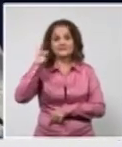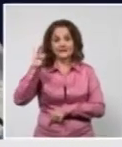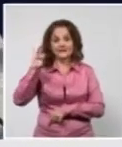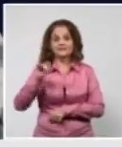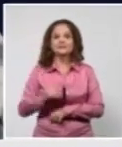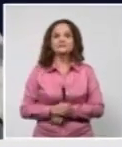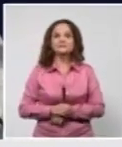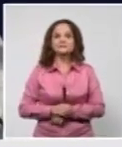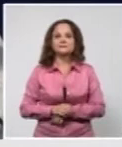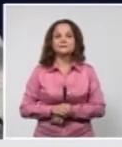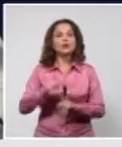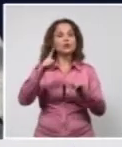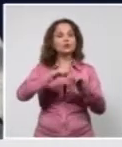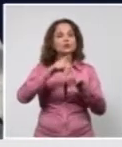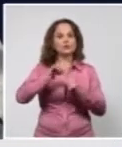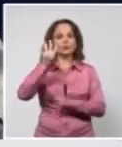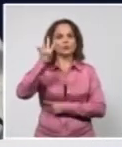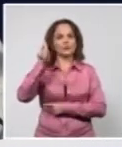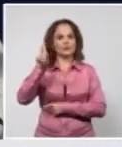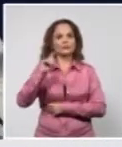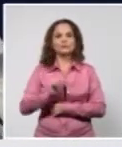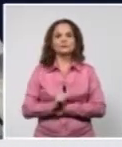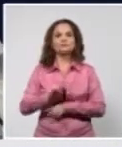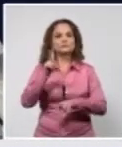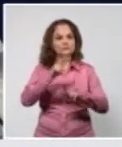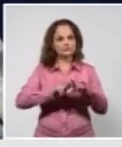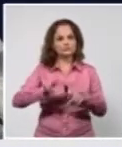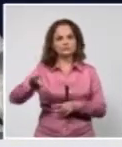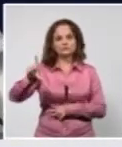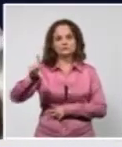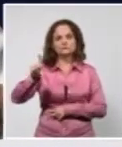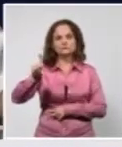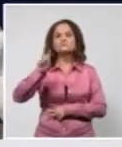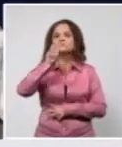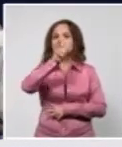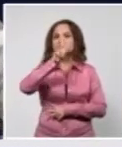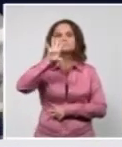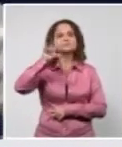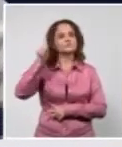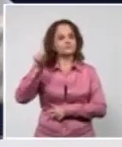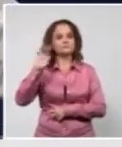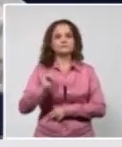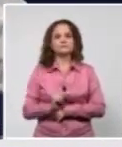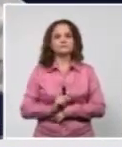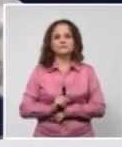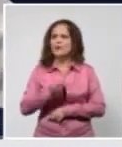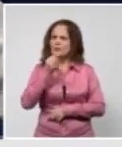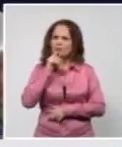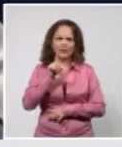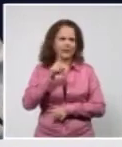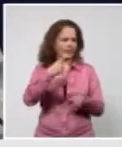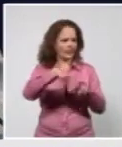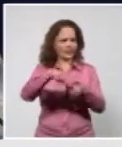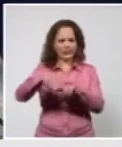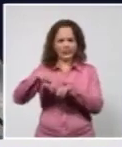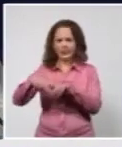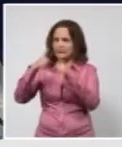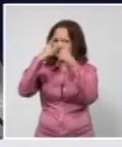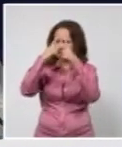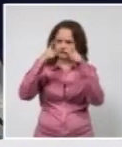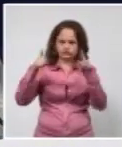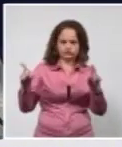Cubans, hence all of them are autochthonous cases. 43 of the 48 cases, or the